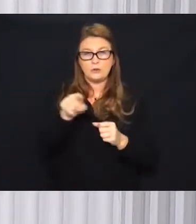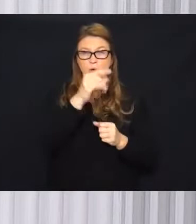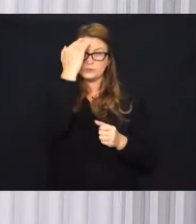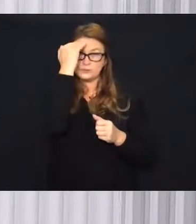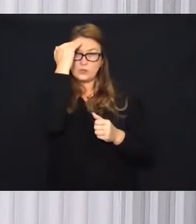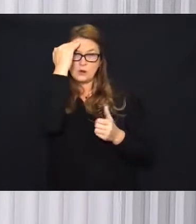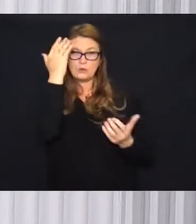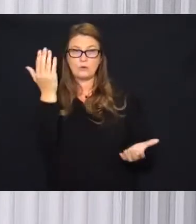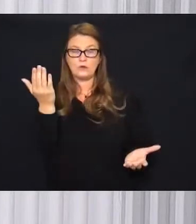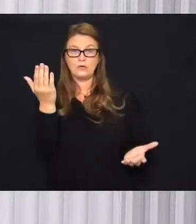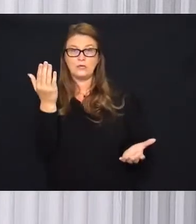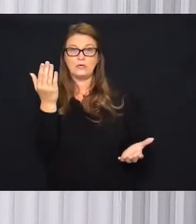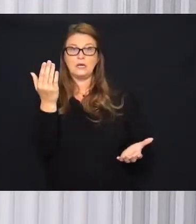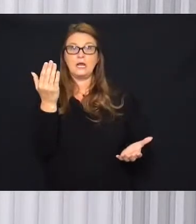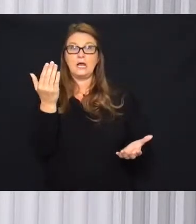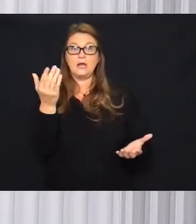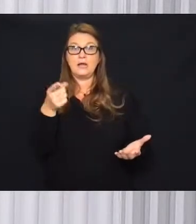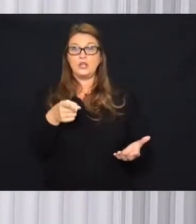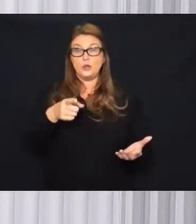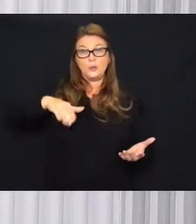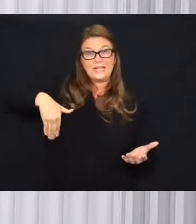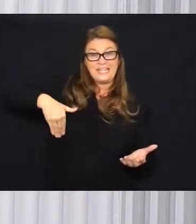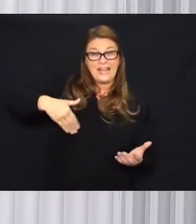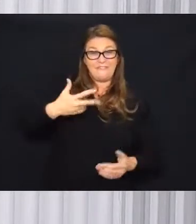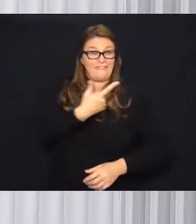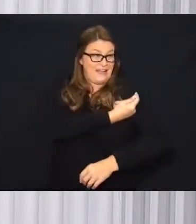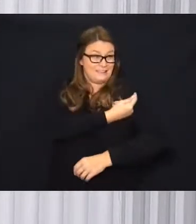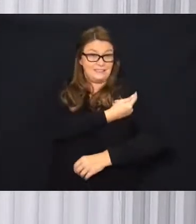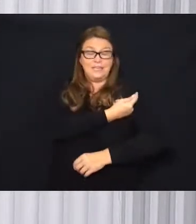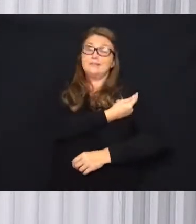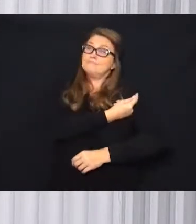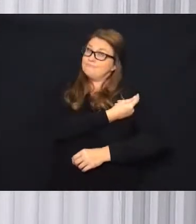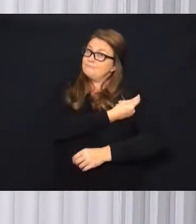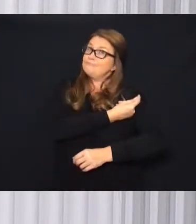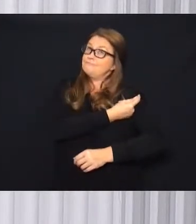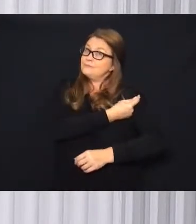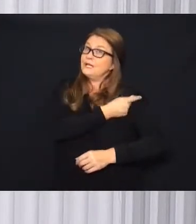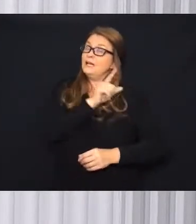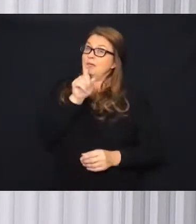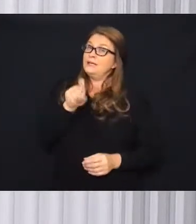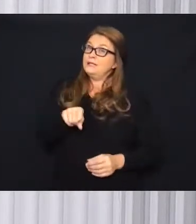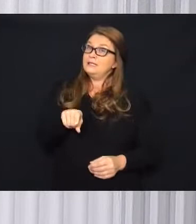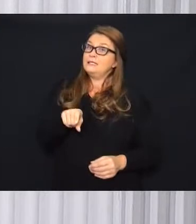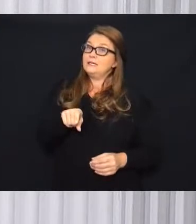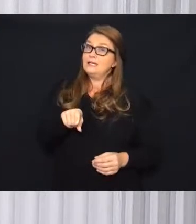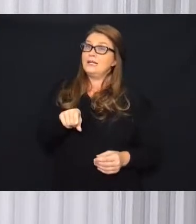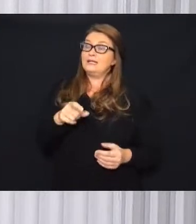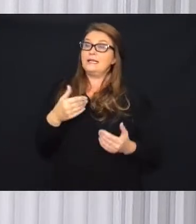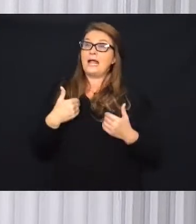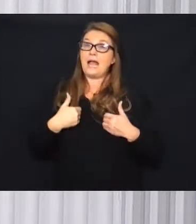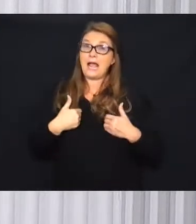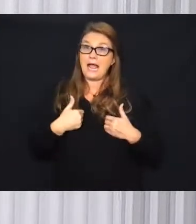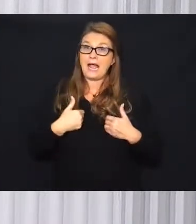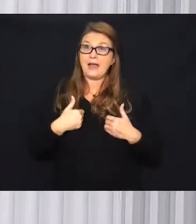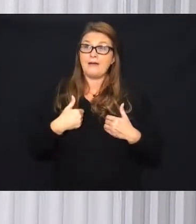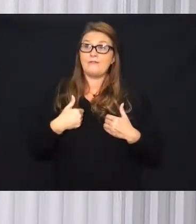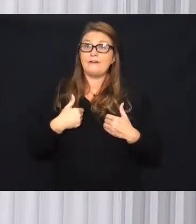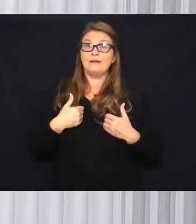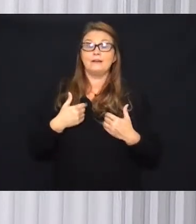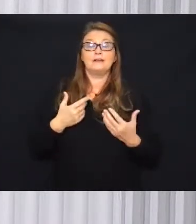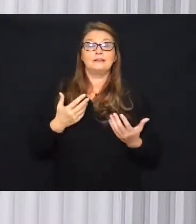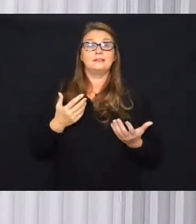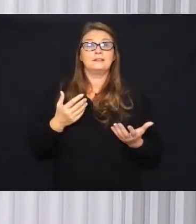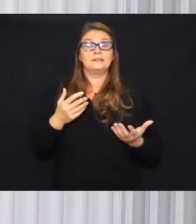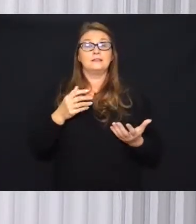to consider, if you haven't, to get vaccinated. Those who have received their